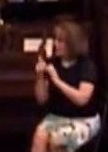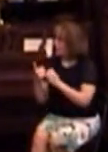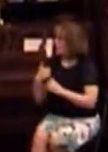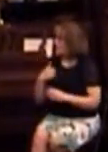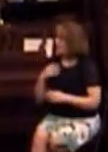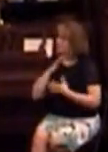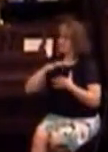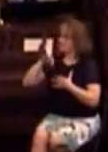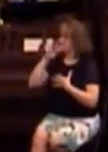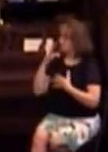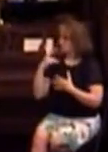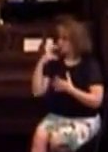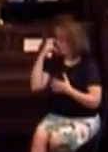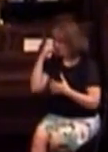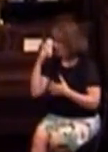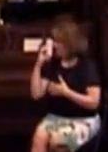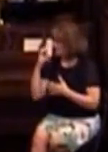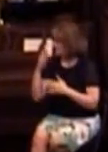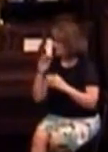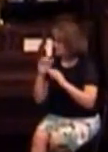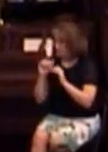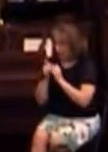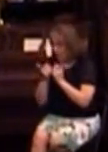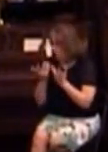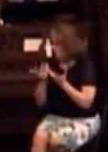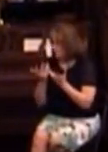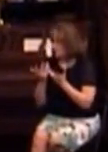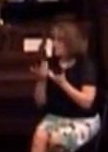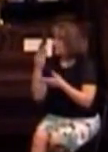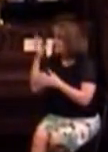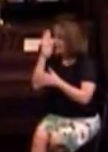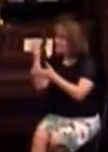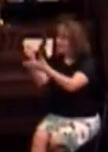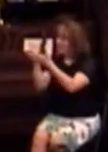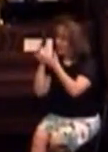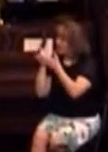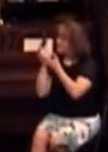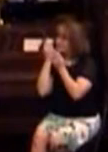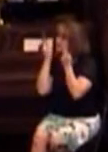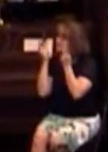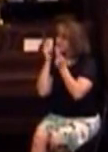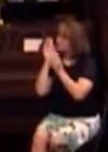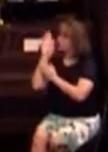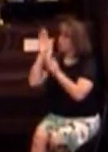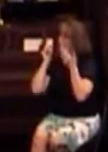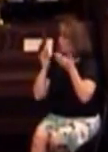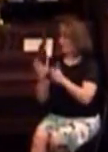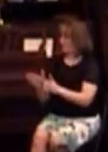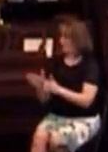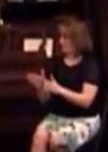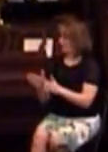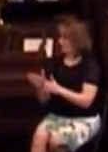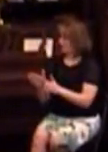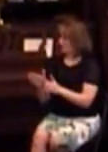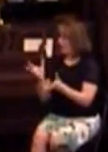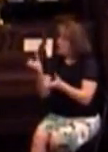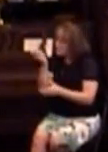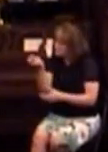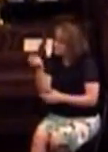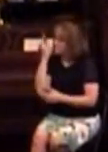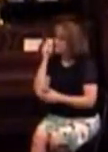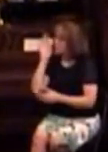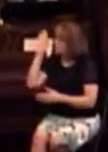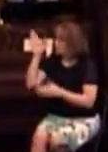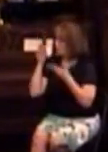Because I believe that you can help me see. And I want to see. That's what you should do, Bob. That's what everybody should do.